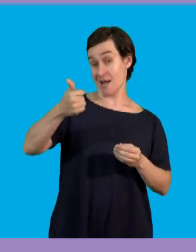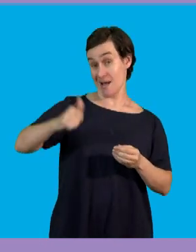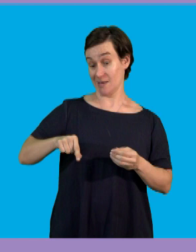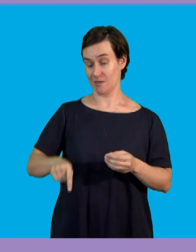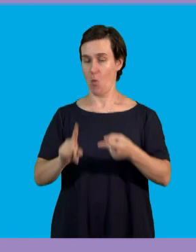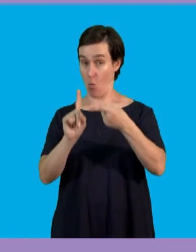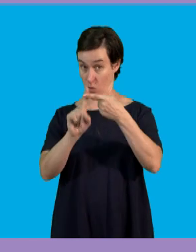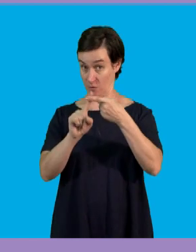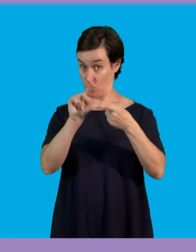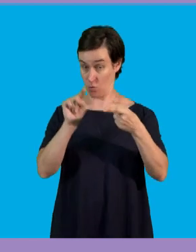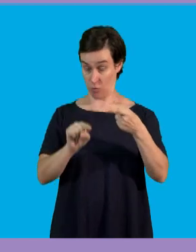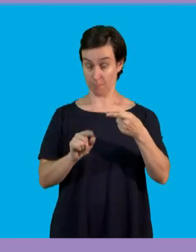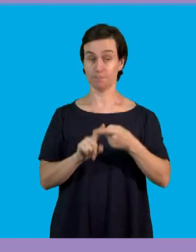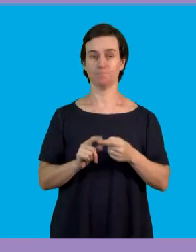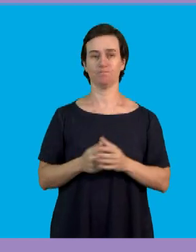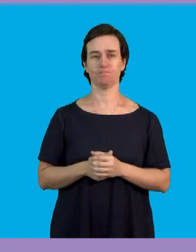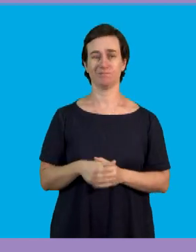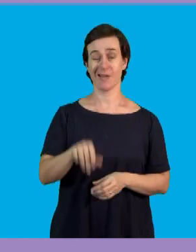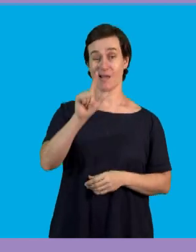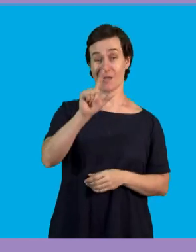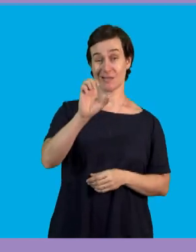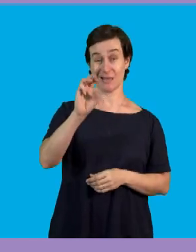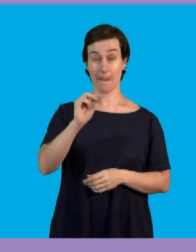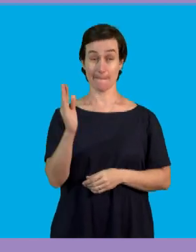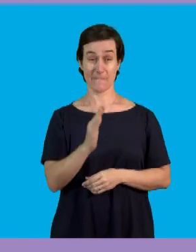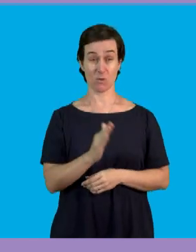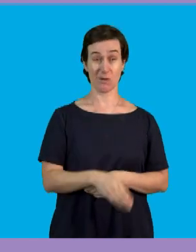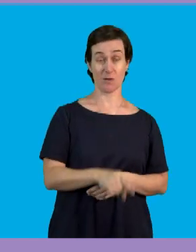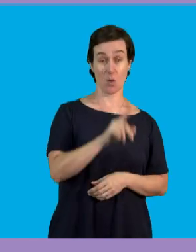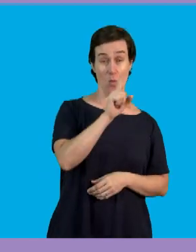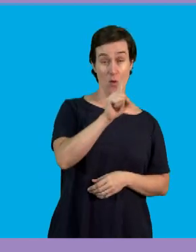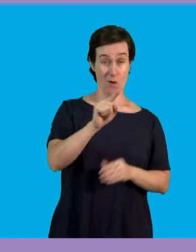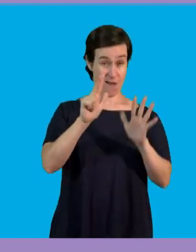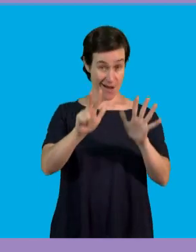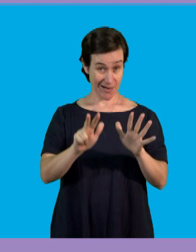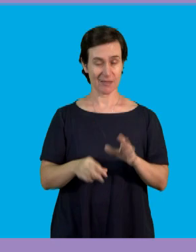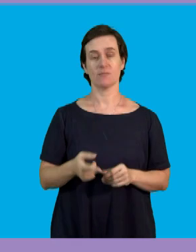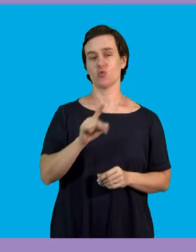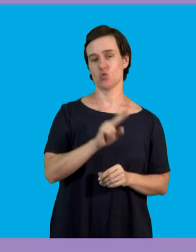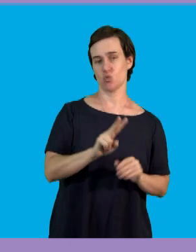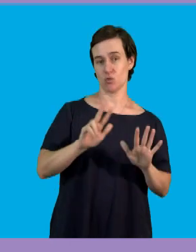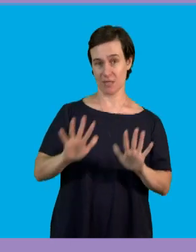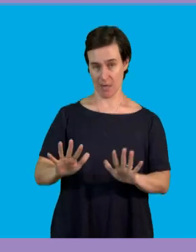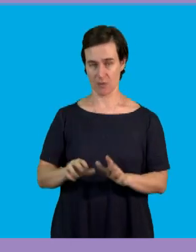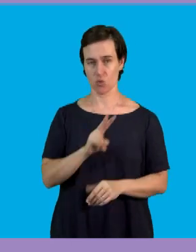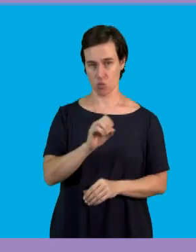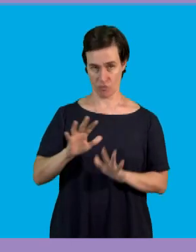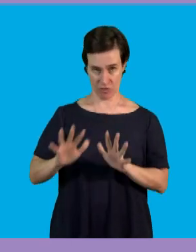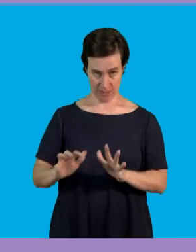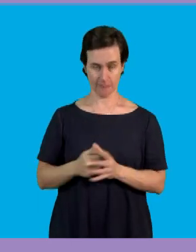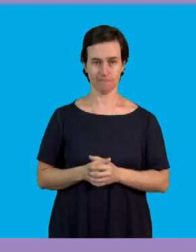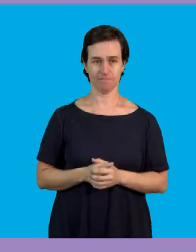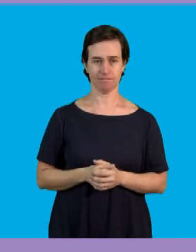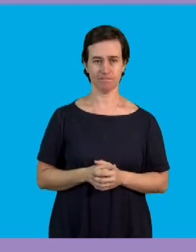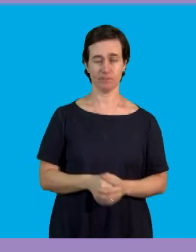We are now going to find the lowest common multiple between 118 and 210.